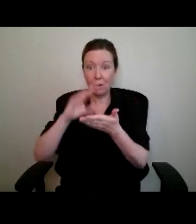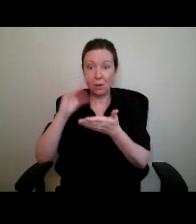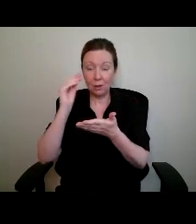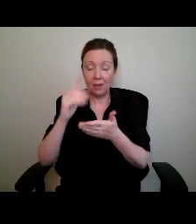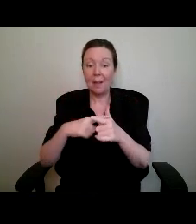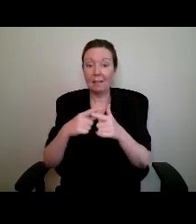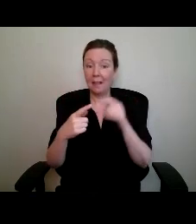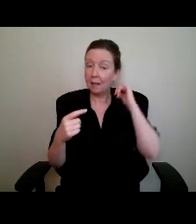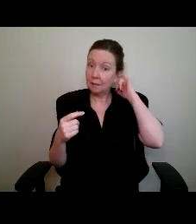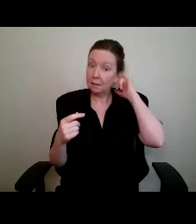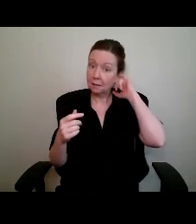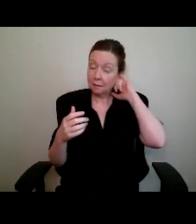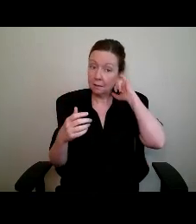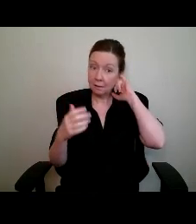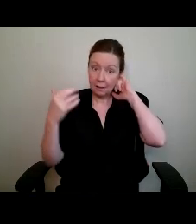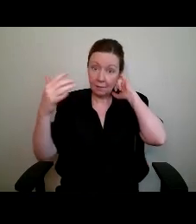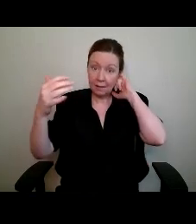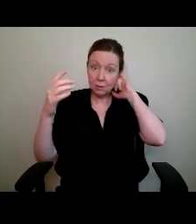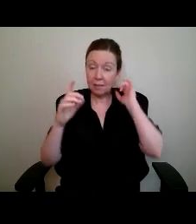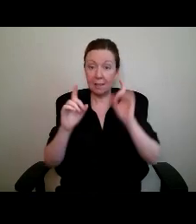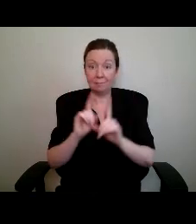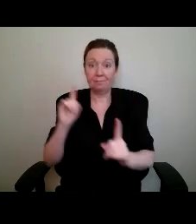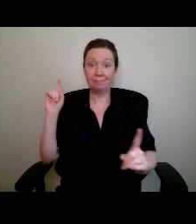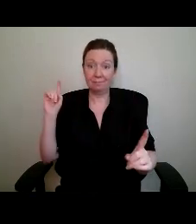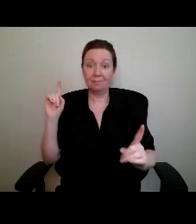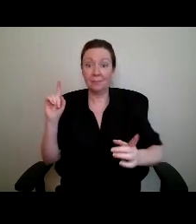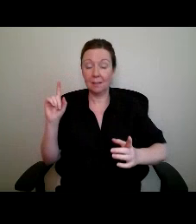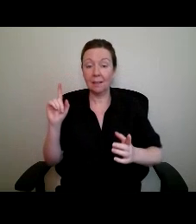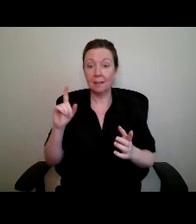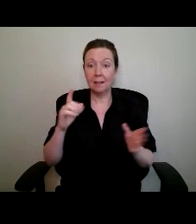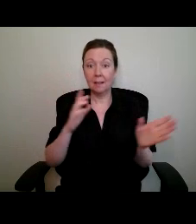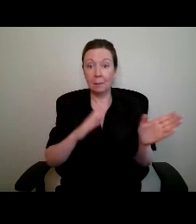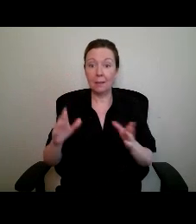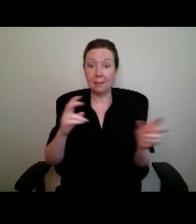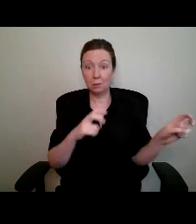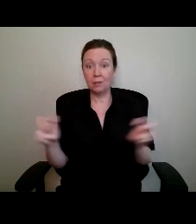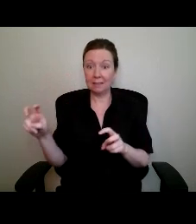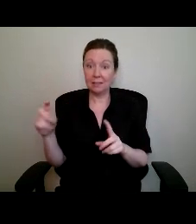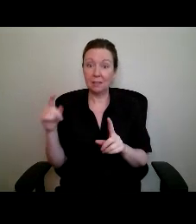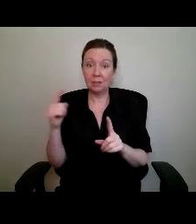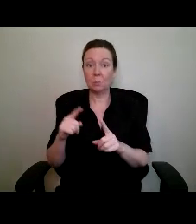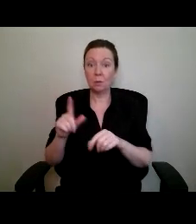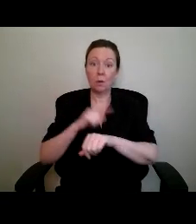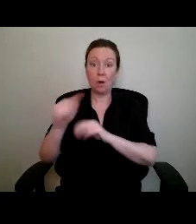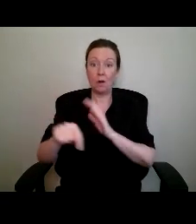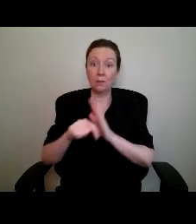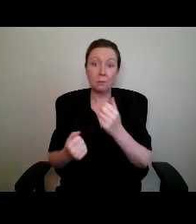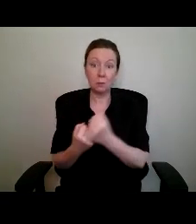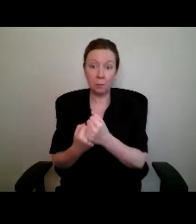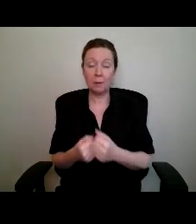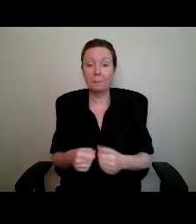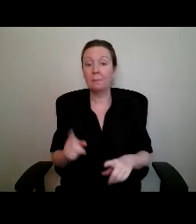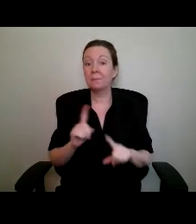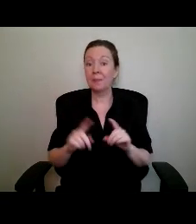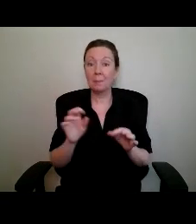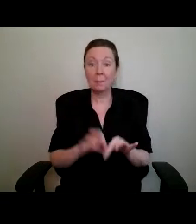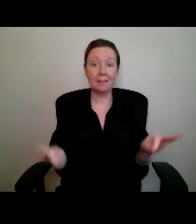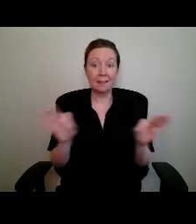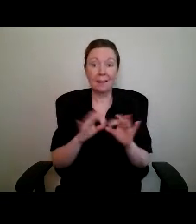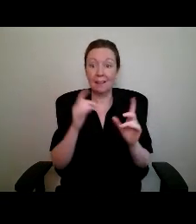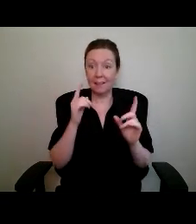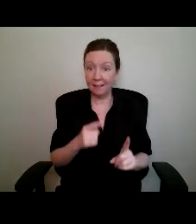then eventually we will fade, or we will make a plan to transition over into long-term supports. But the key points of this